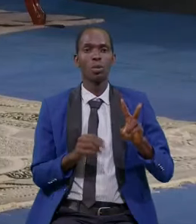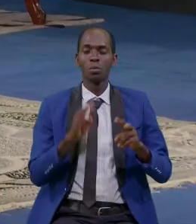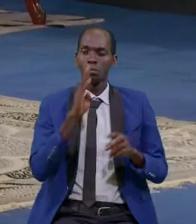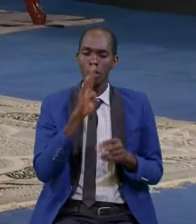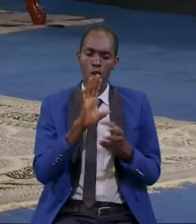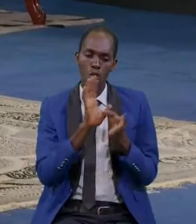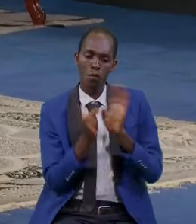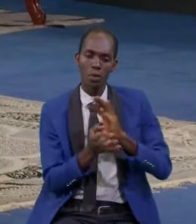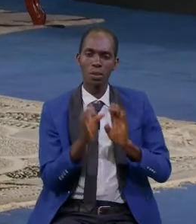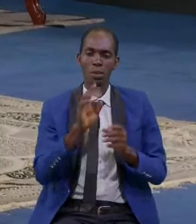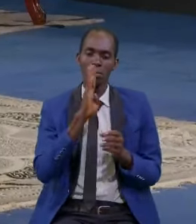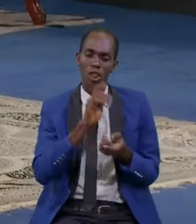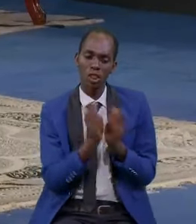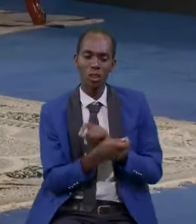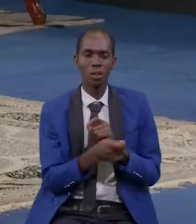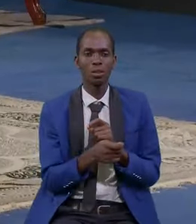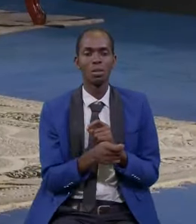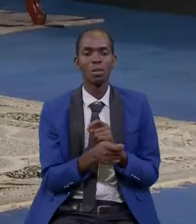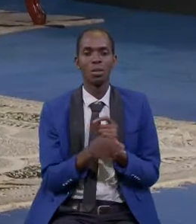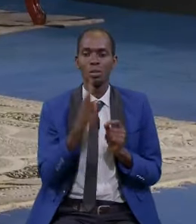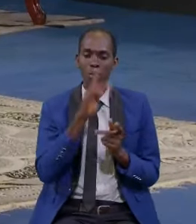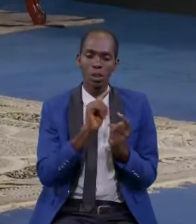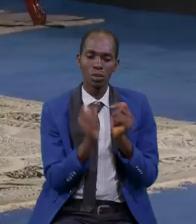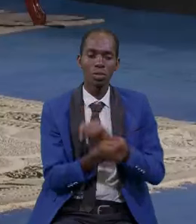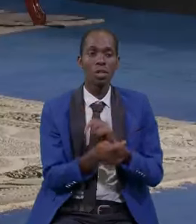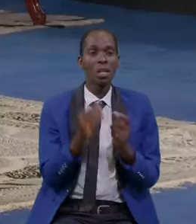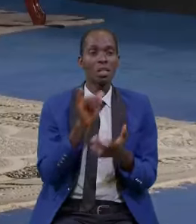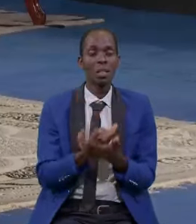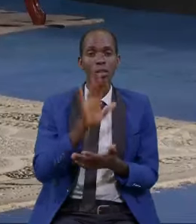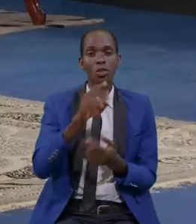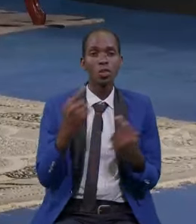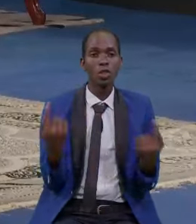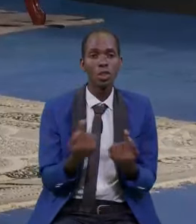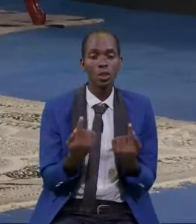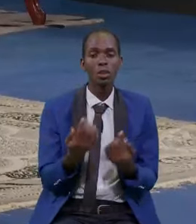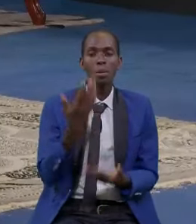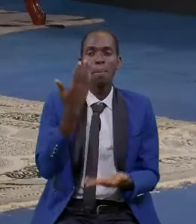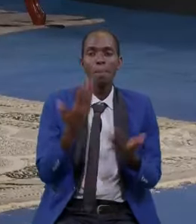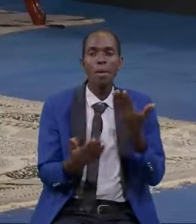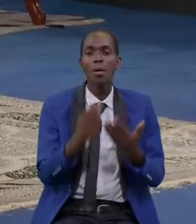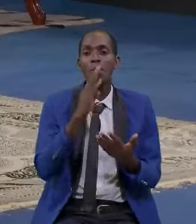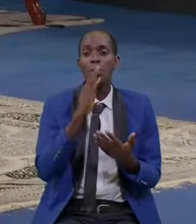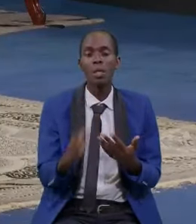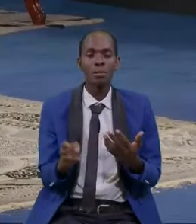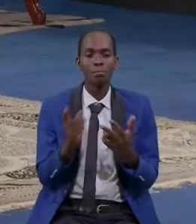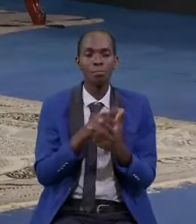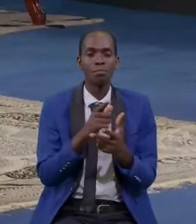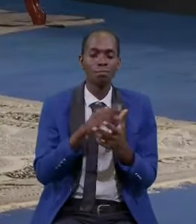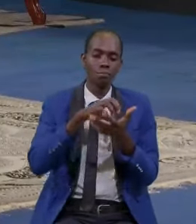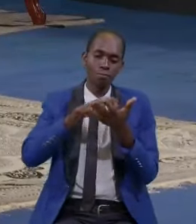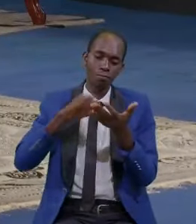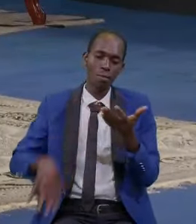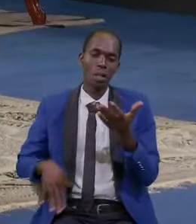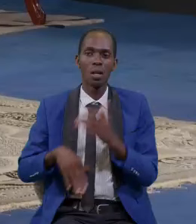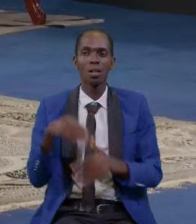changed, be transformed, that your sin may be blotted out. There are people who